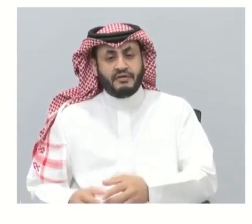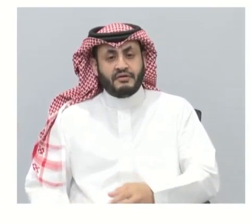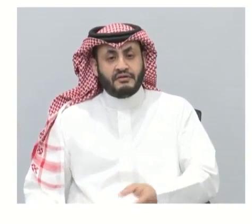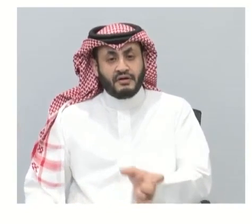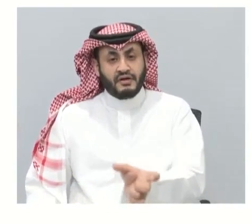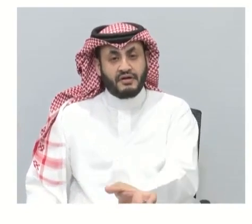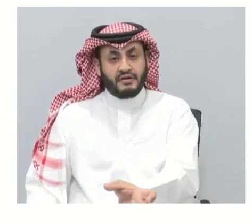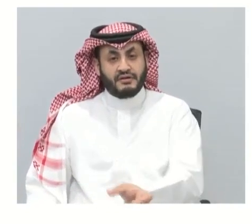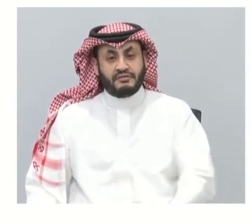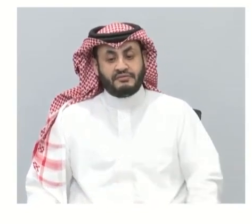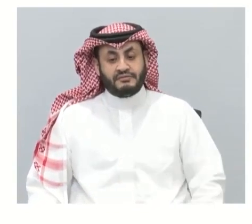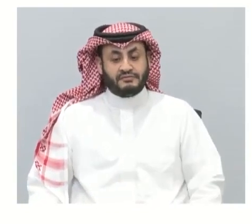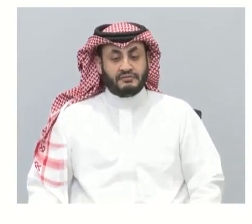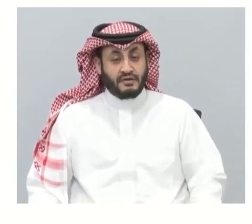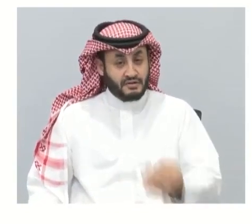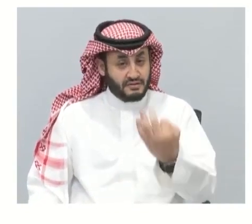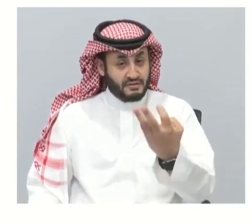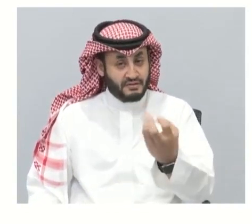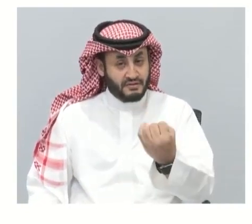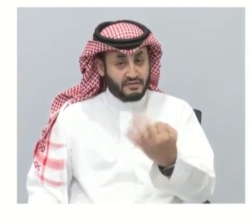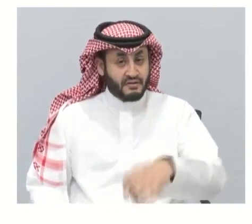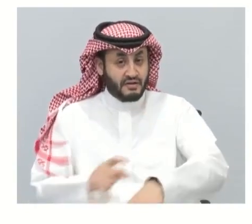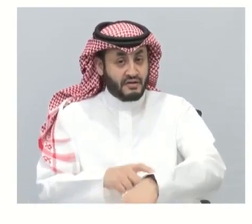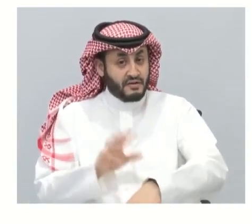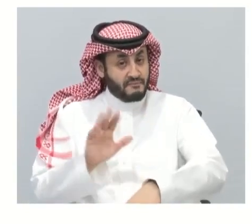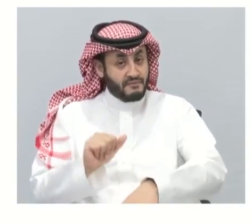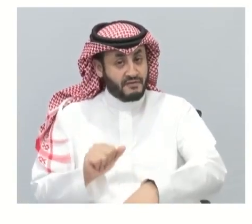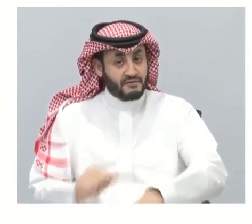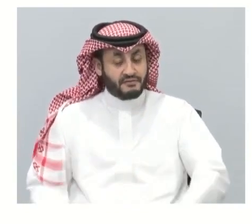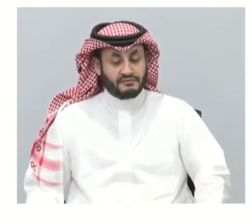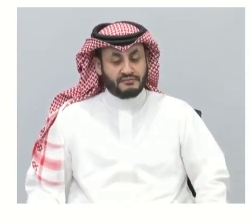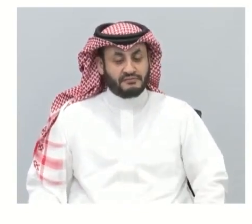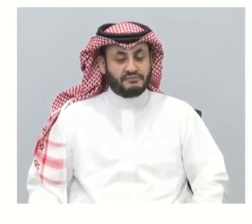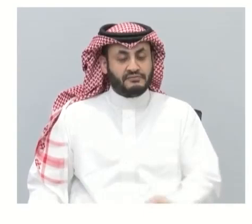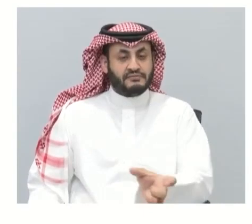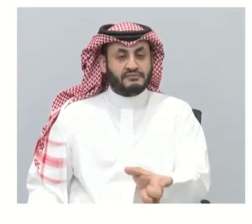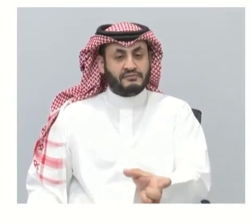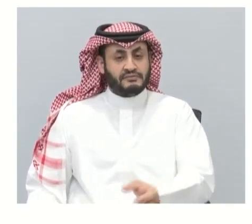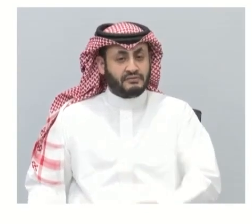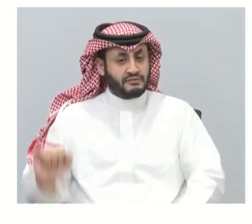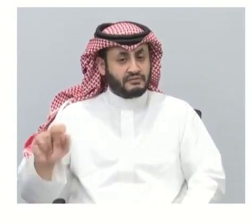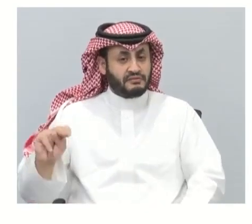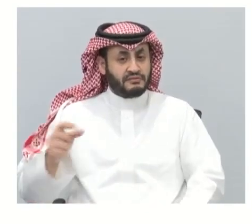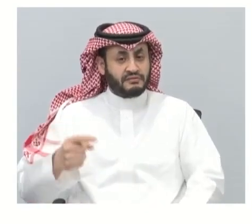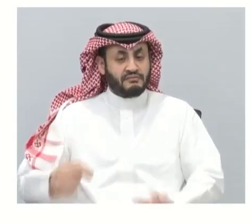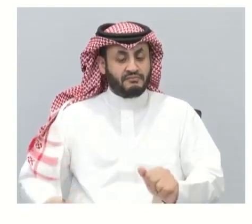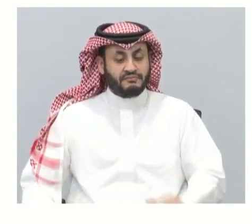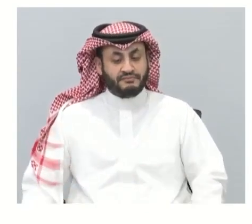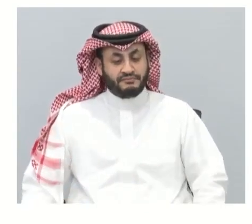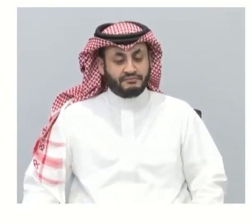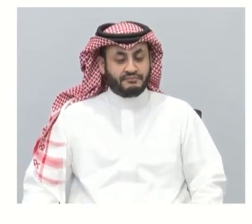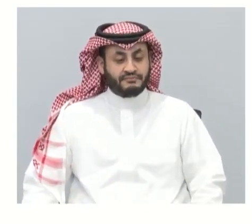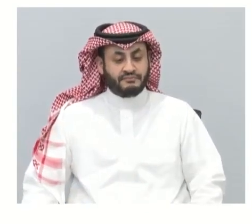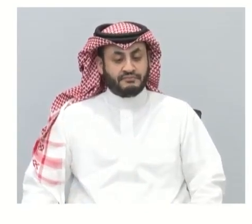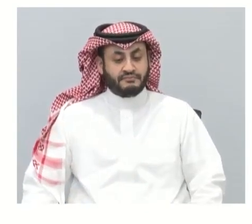of people, many people. I have met a lot of people. But I, let's use not, make a